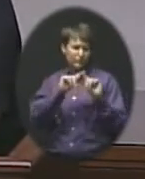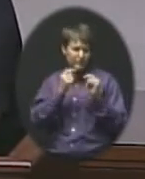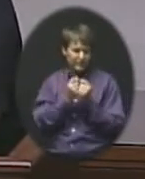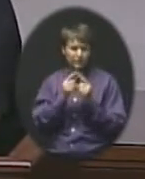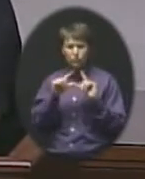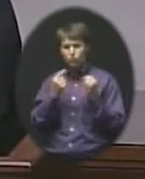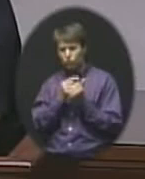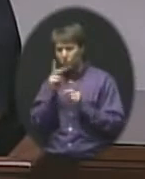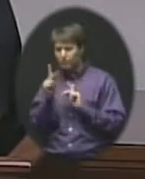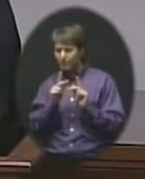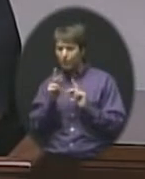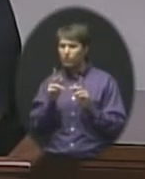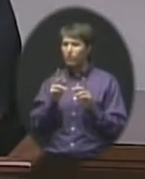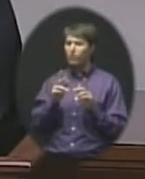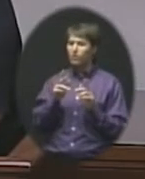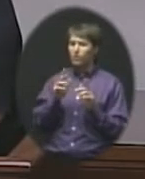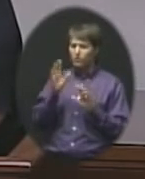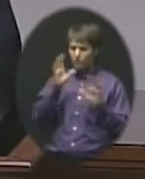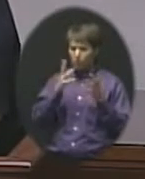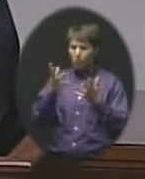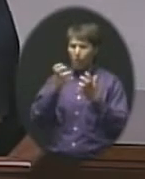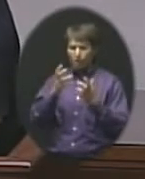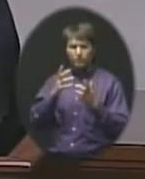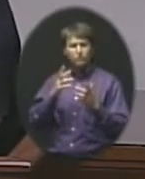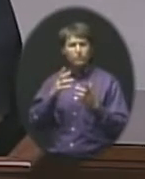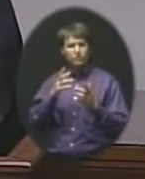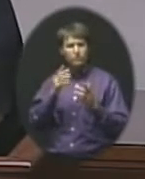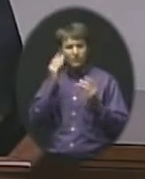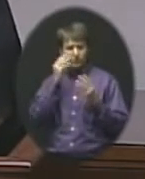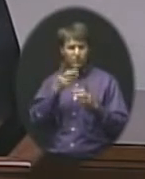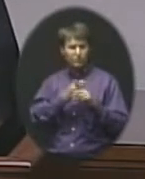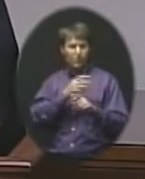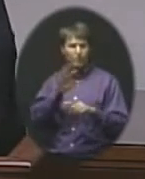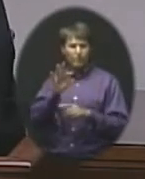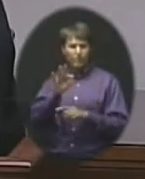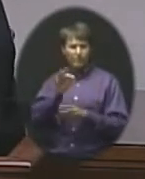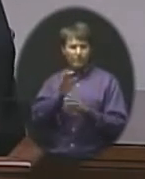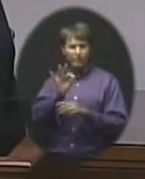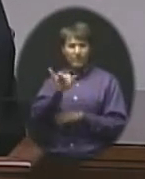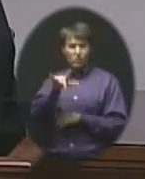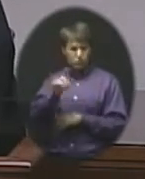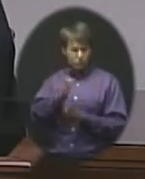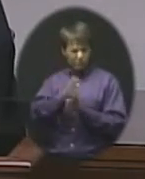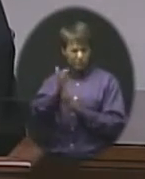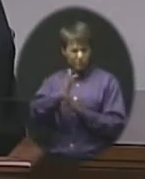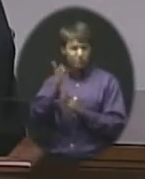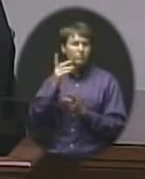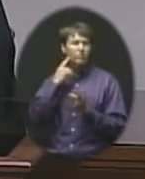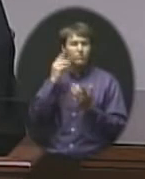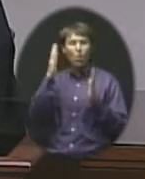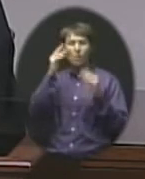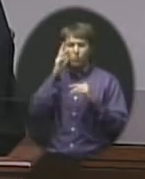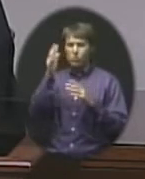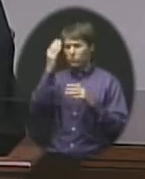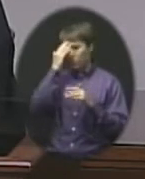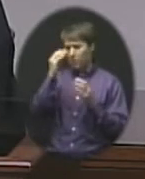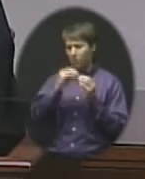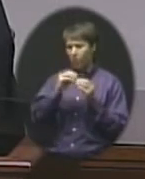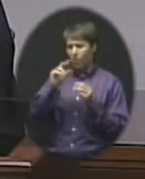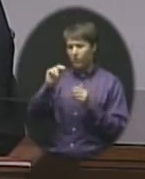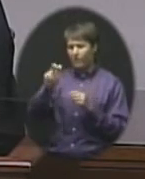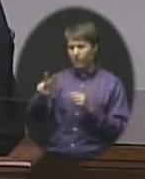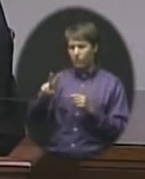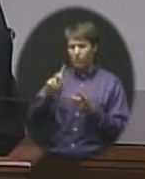of people across the field asking for input, and hopefully we'll know more in November regarding the future of our state assessments. But for the